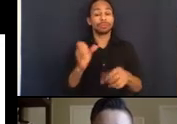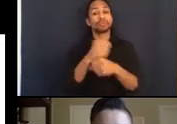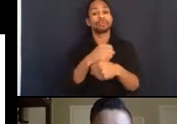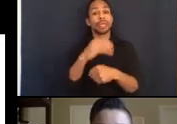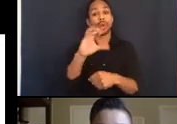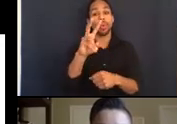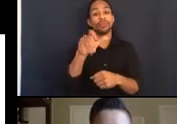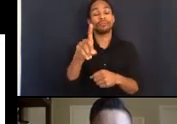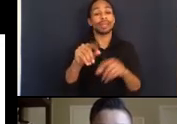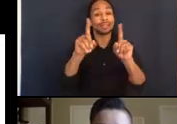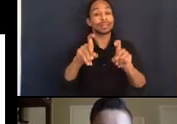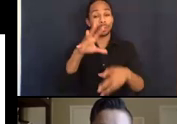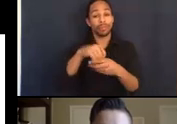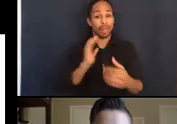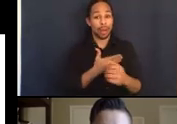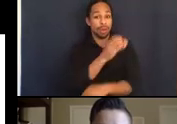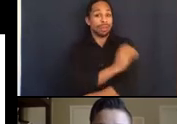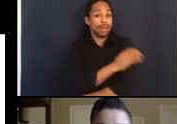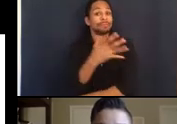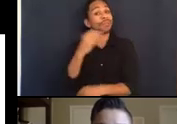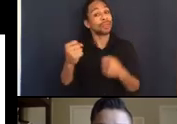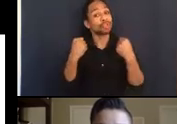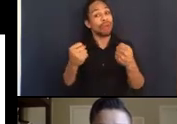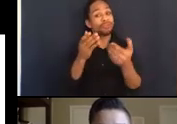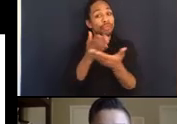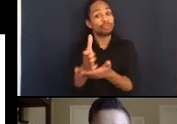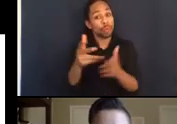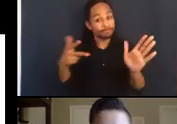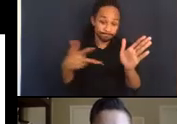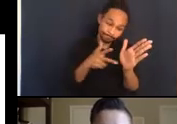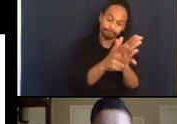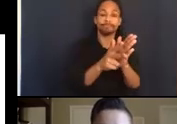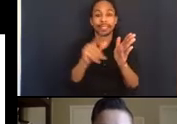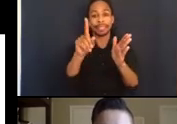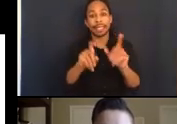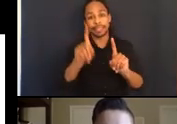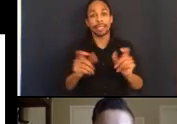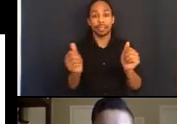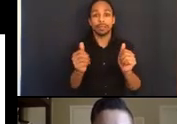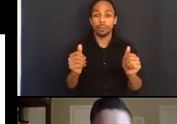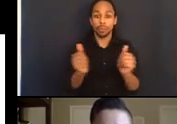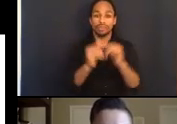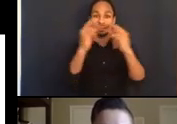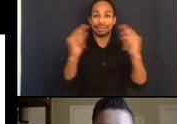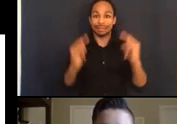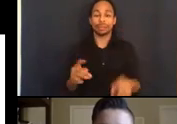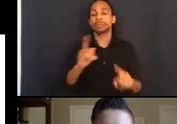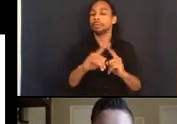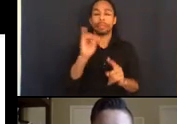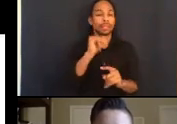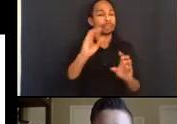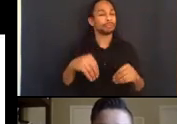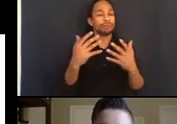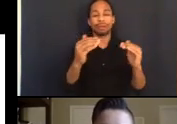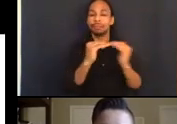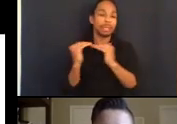clinic and then also creating some drive-through testing tents. However, we realized that these interventions don't provide equal access to testing